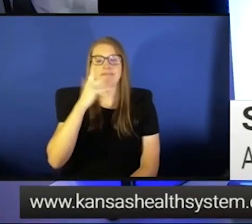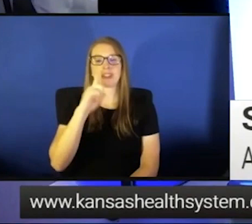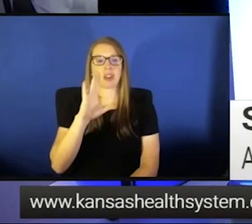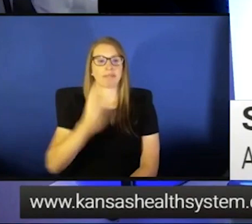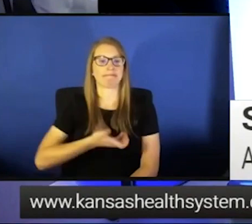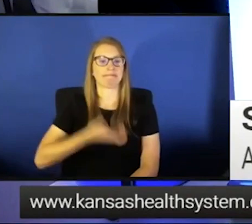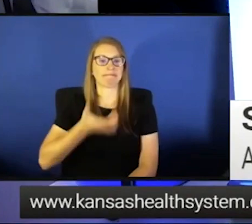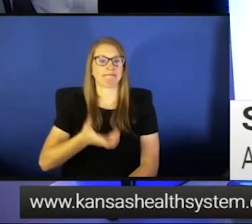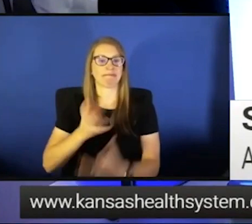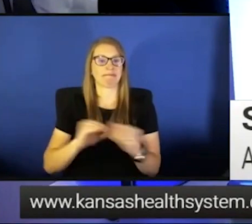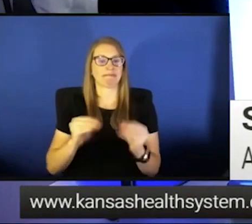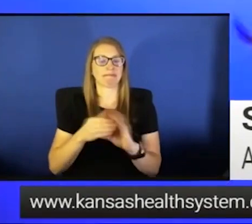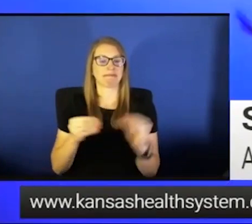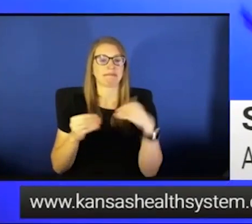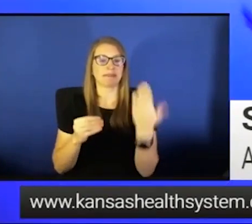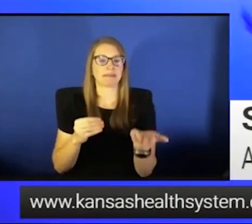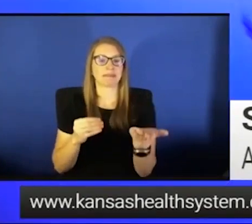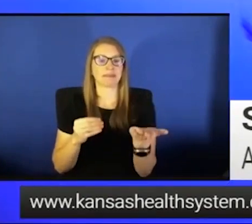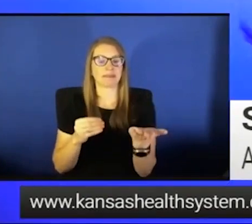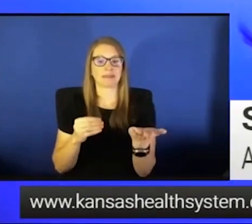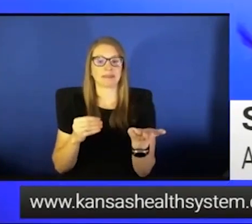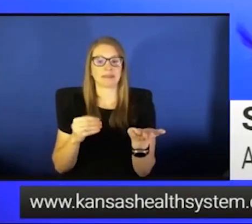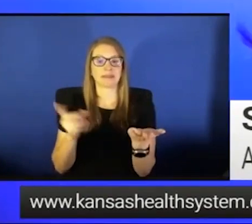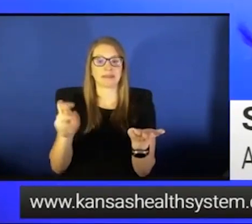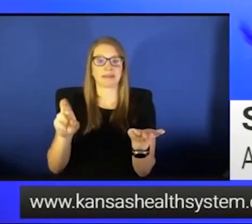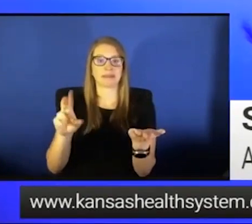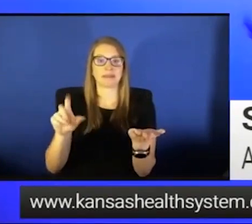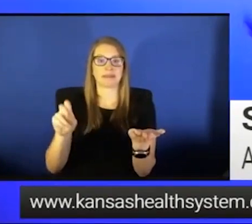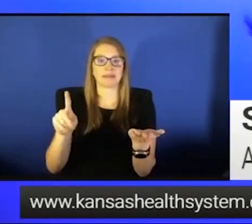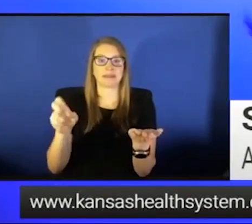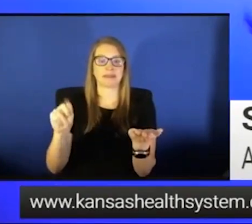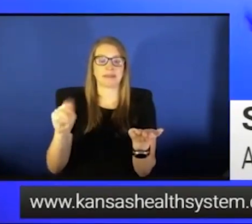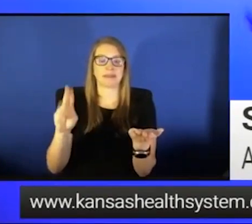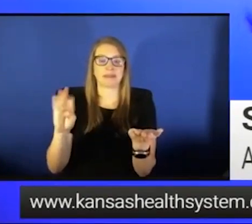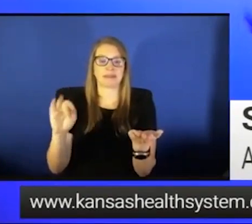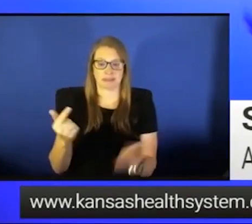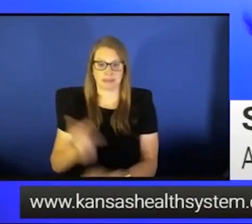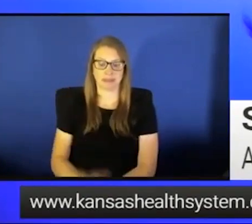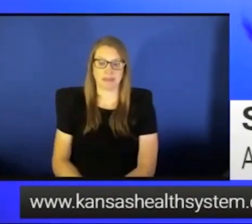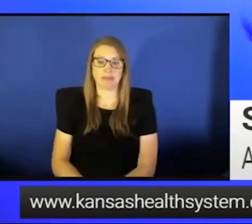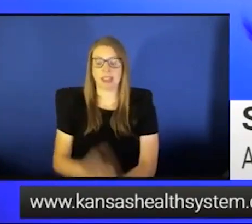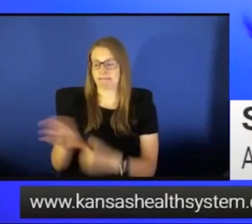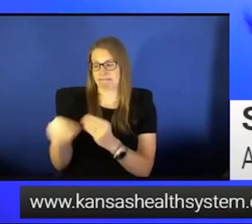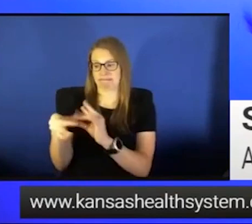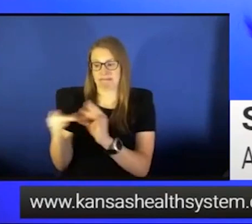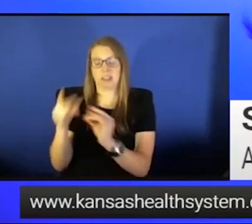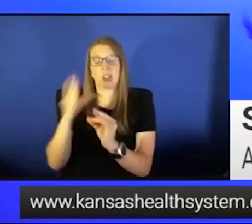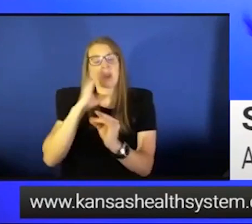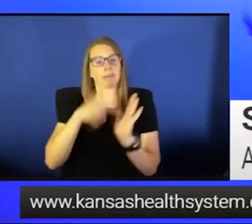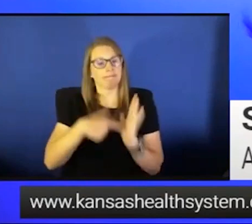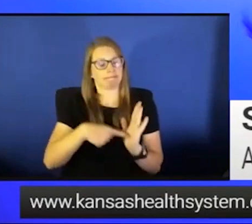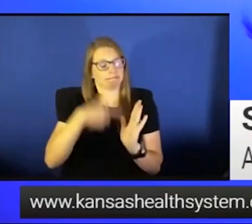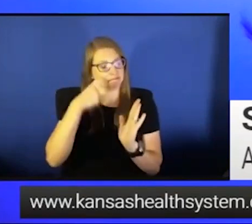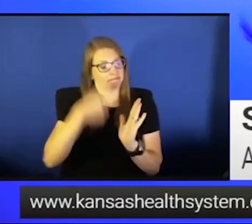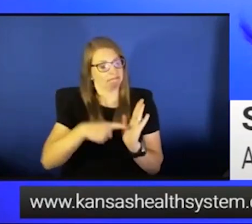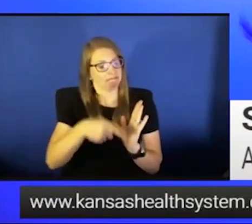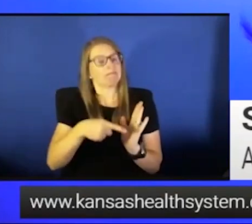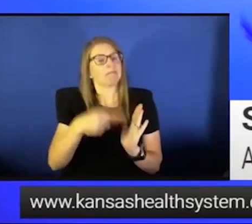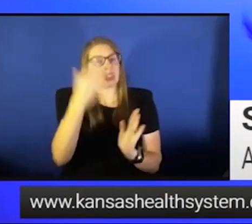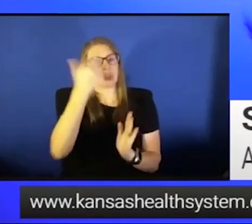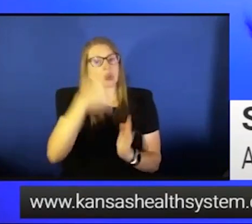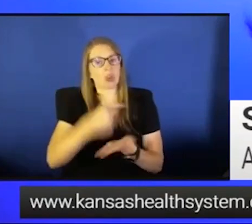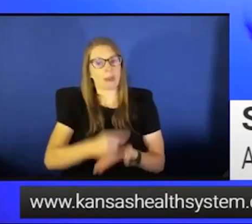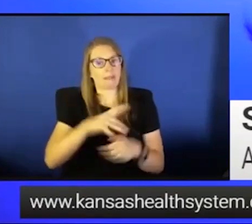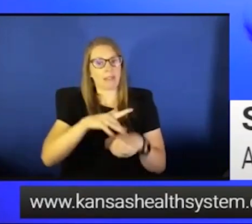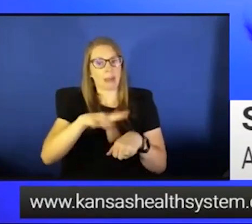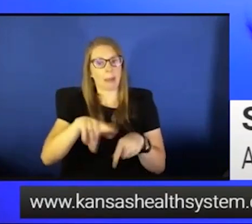thoughts today. I'm just going to reiterate what they had commented on, just knowing the signs and symptoms of stroke, knowing that there's stroke treatments available, but it's